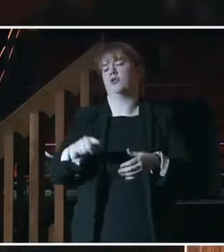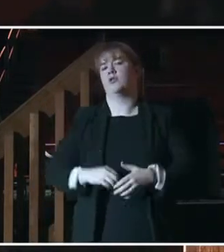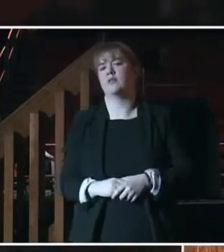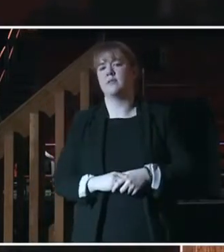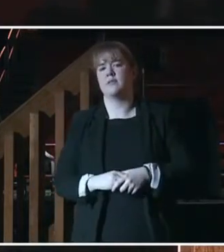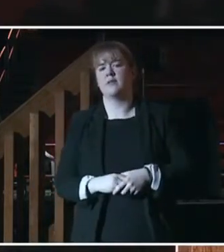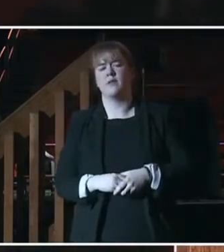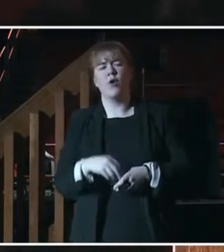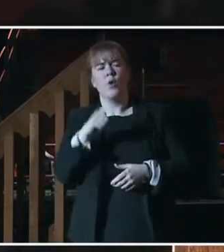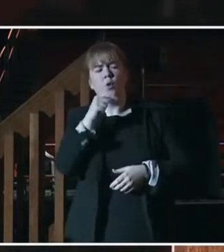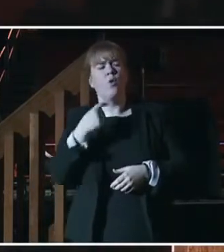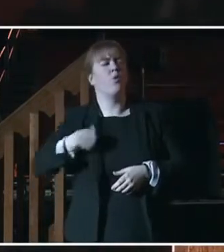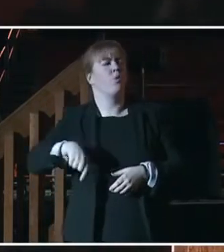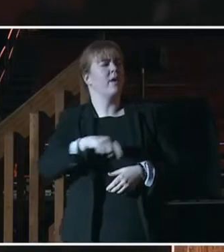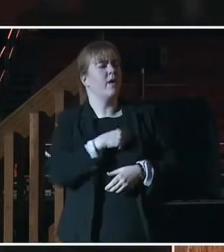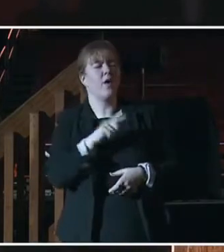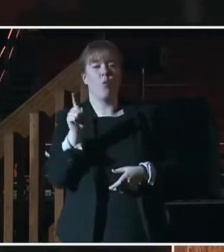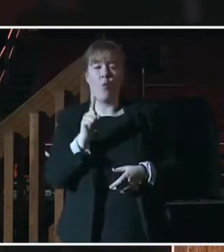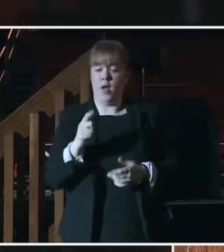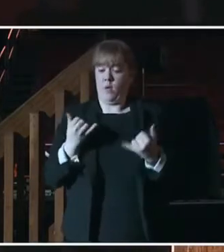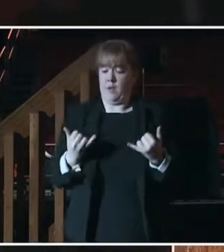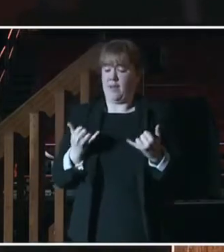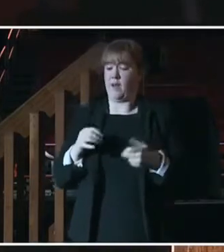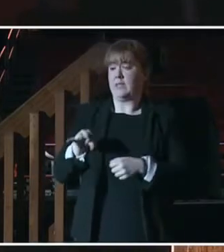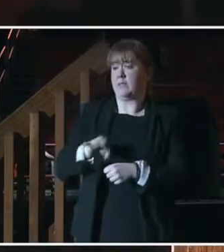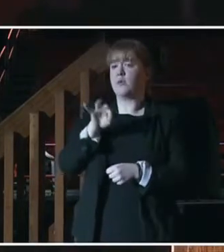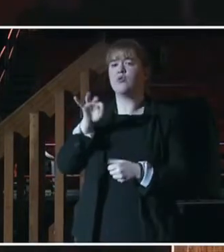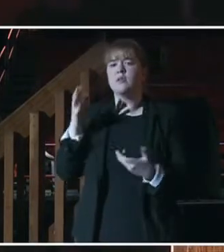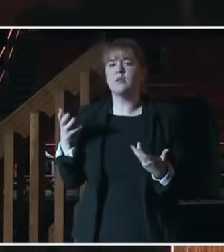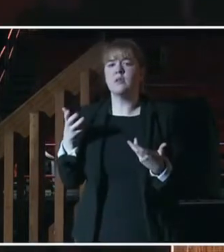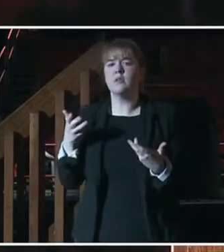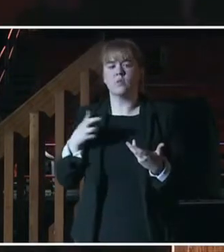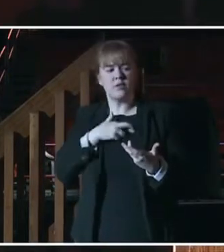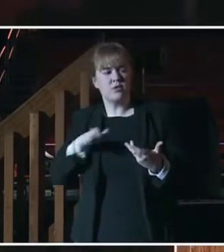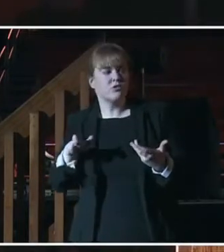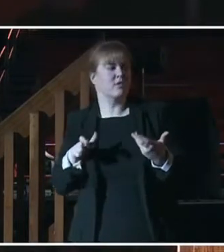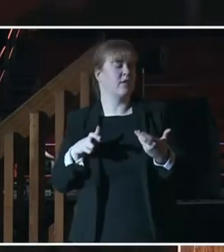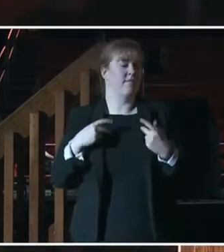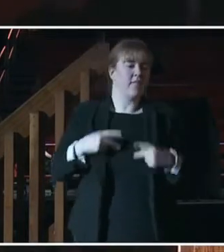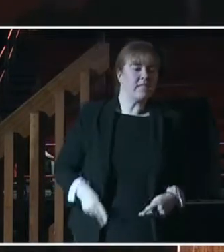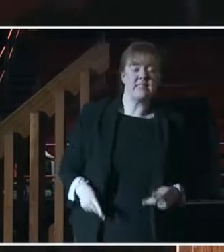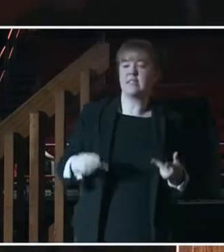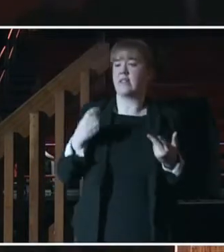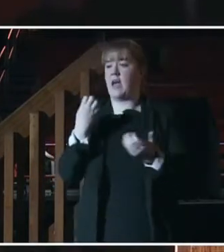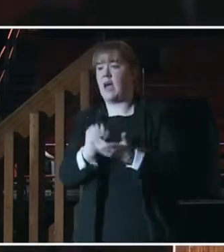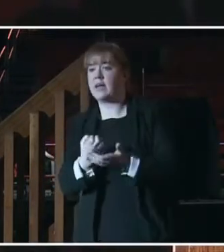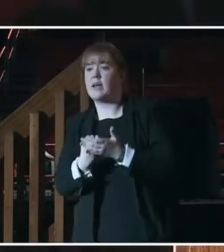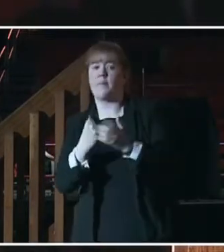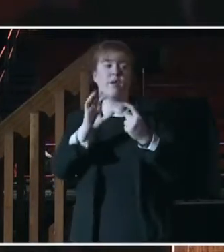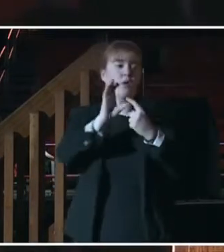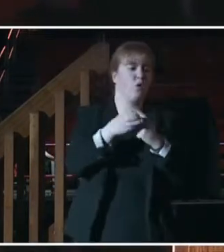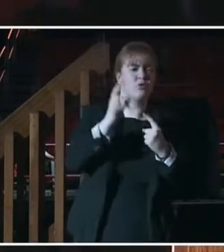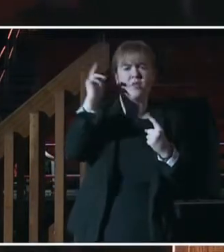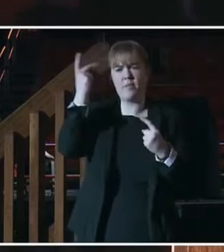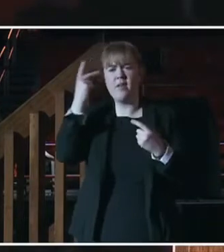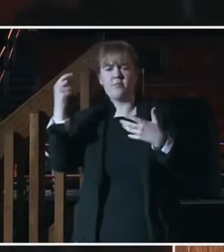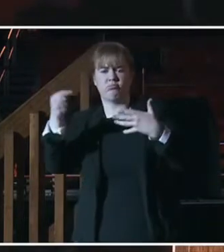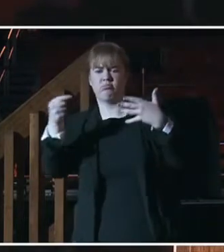It's about who we are and where we are spiritually, physically, economically, culturally, politically.